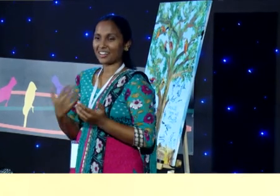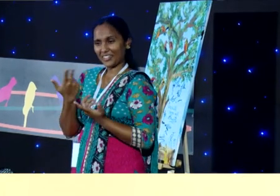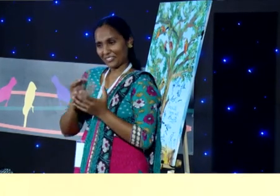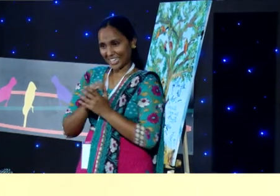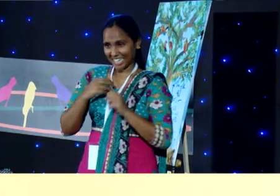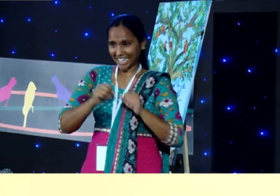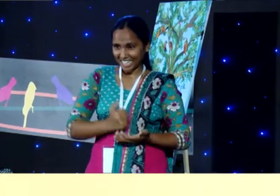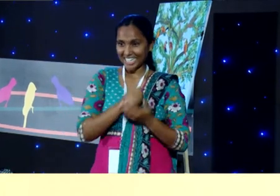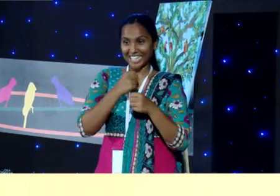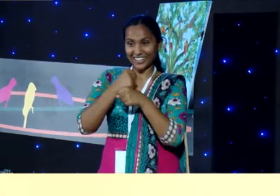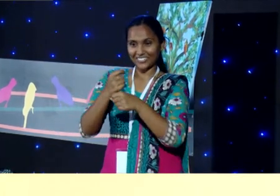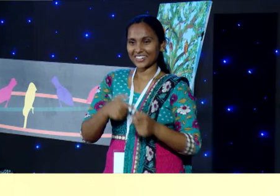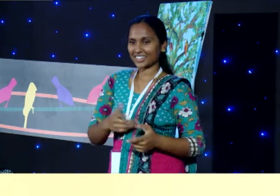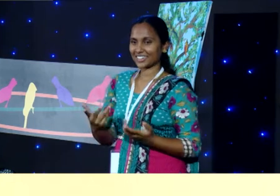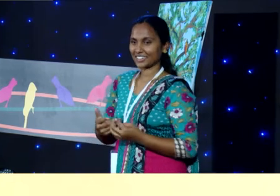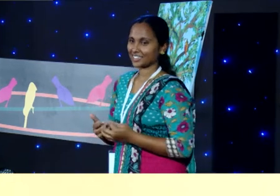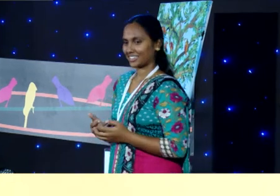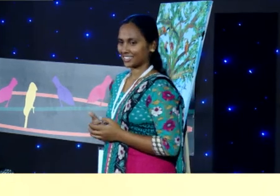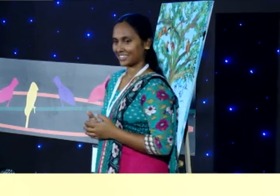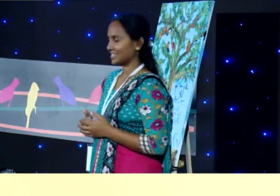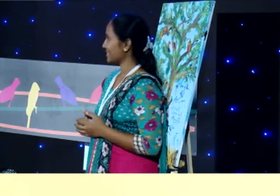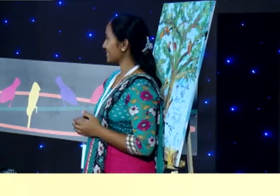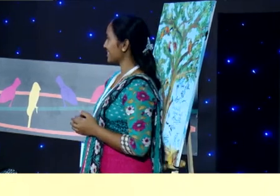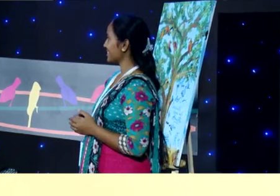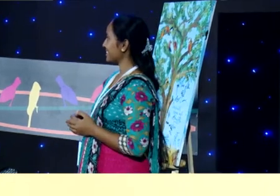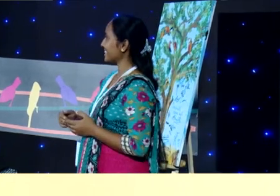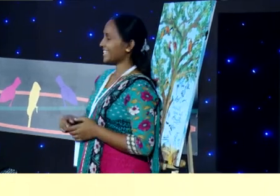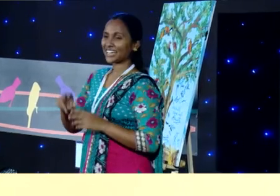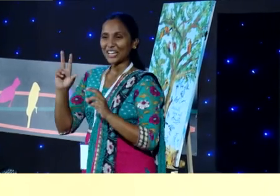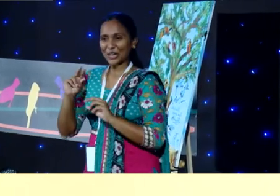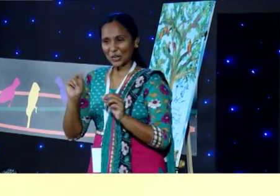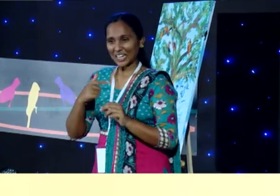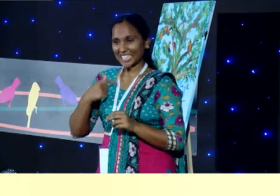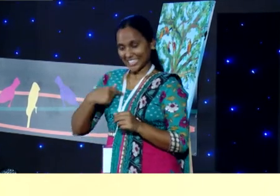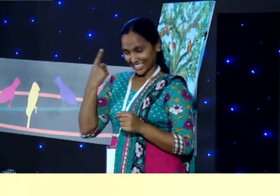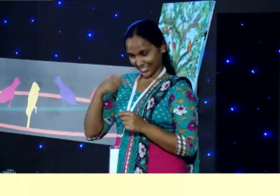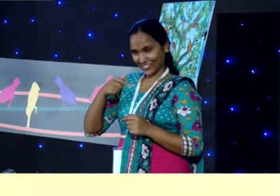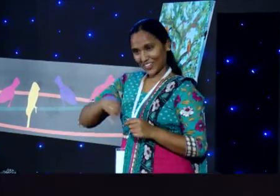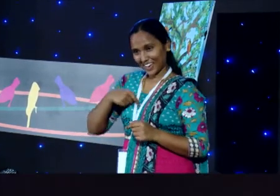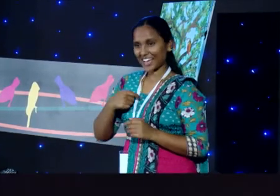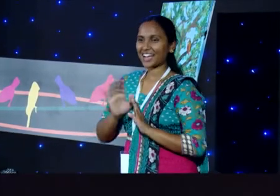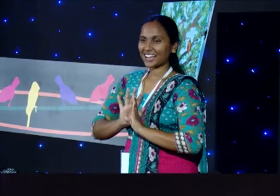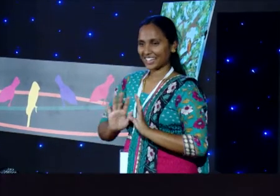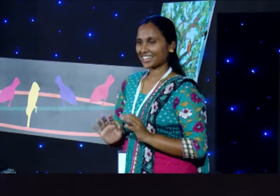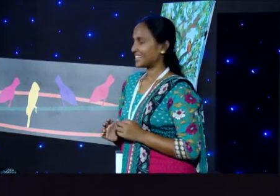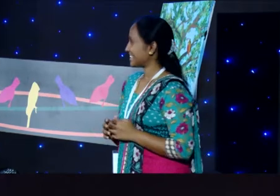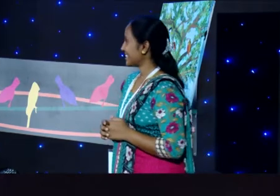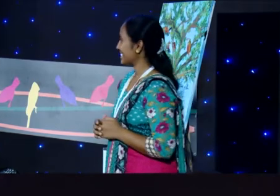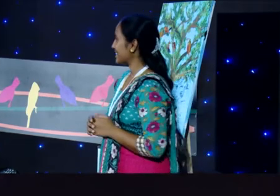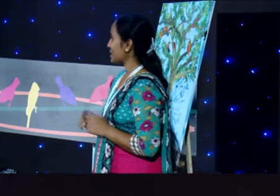friends who's visually challenged? I said, no, this is for my own pleasure. I'm a maker. This is probably my own art piece.